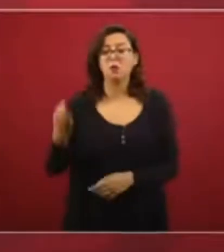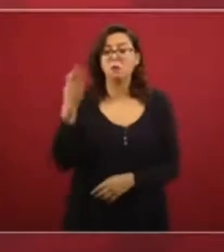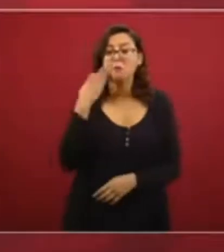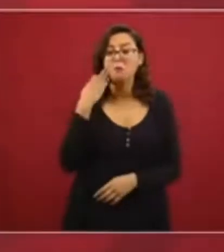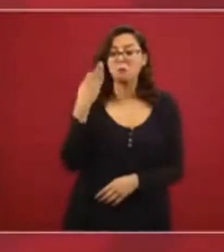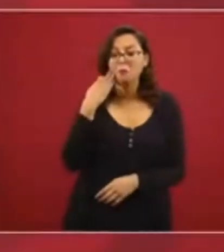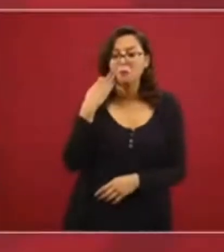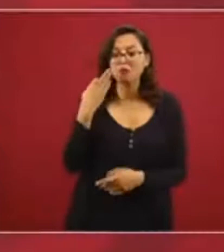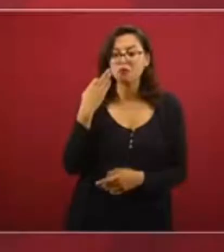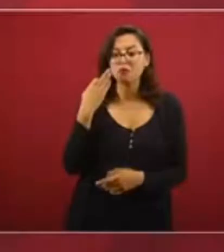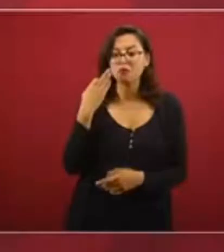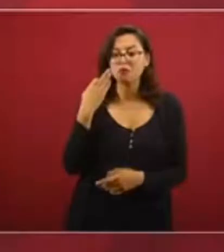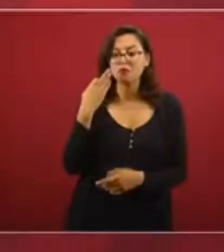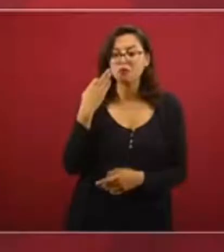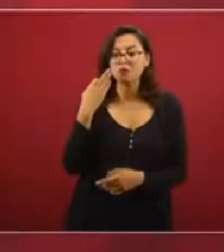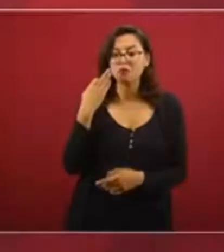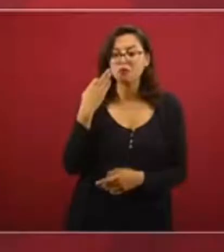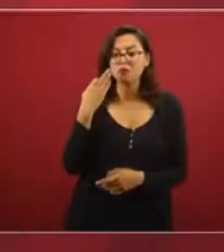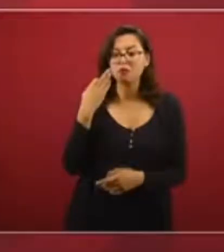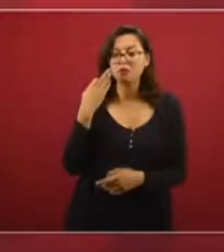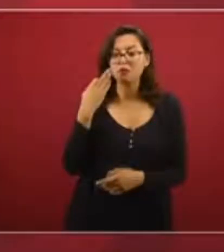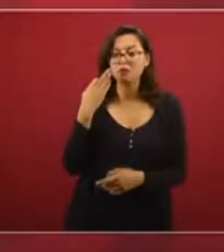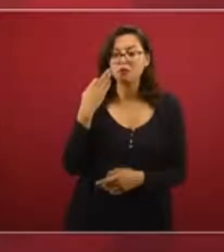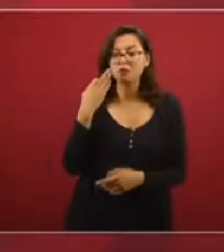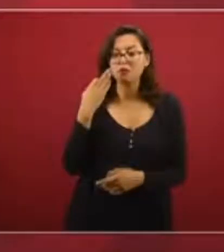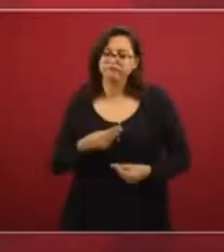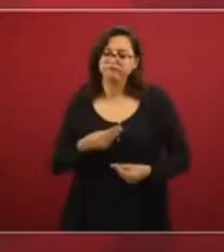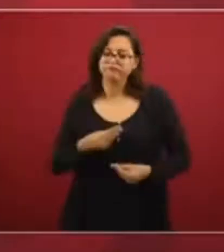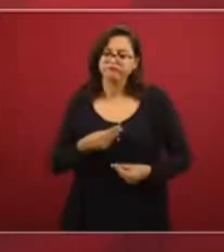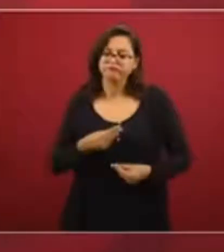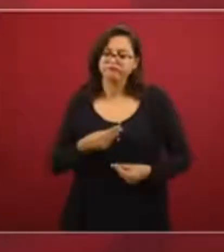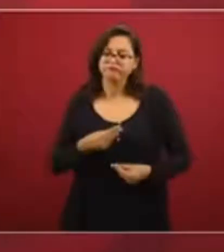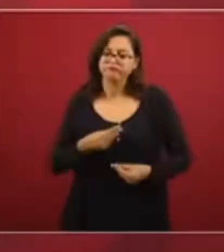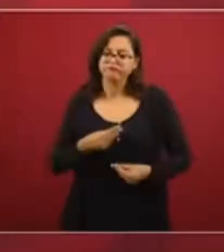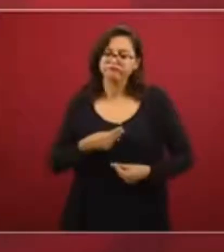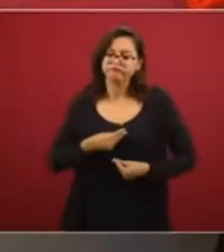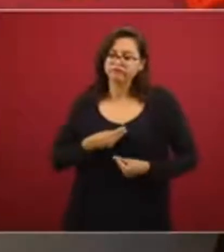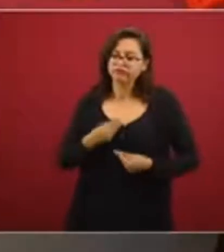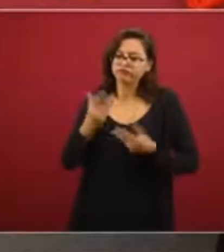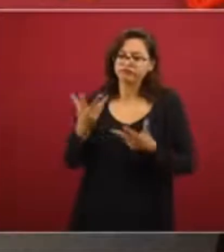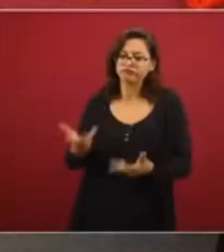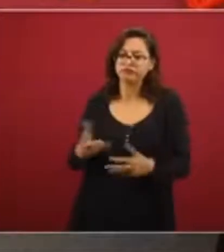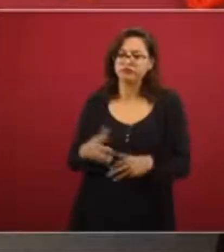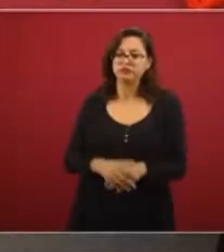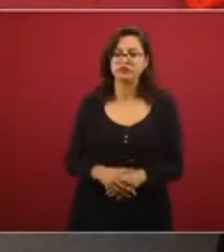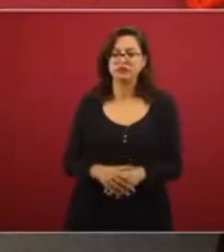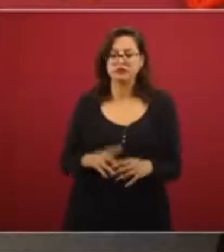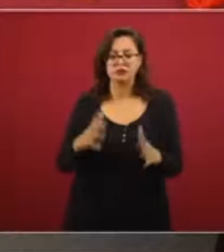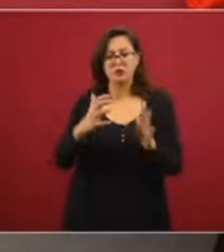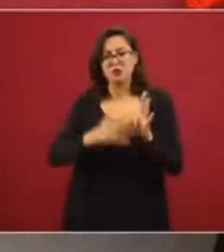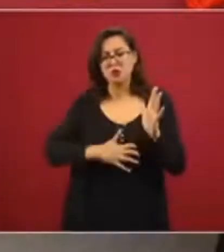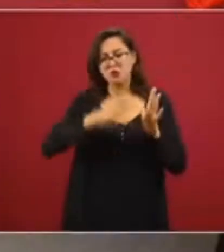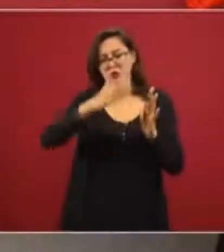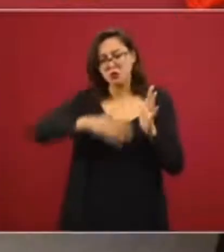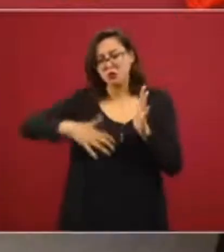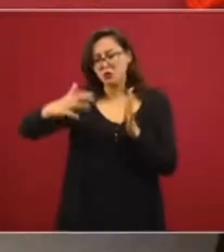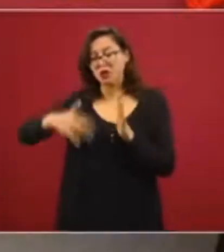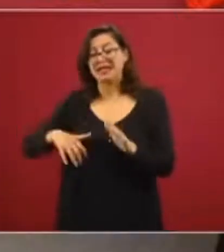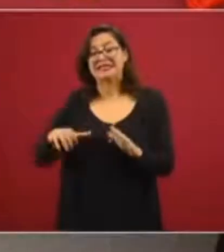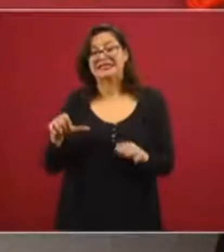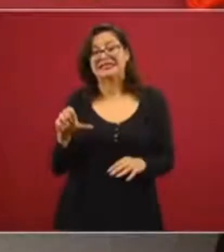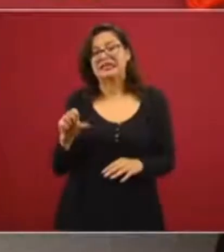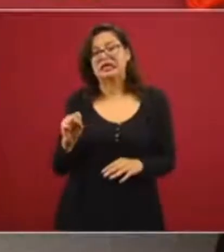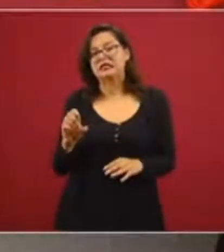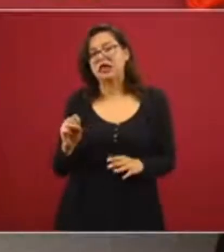público oficial public and official, de 60 cuartillas con